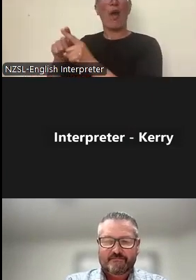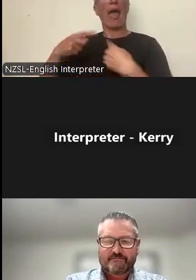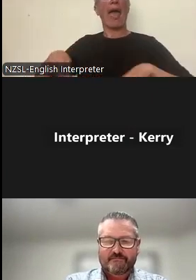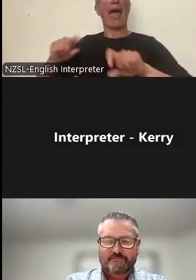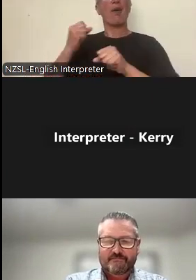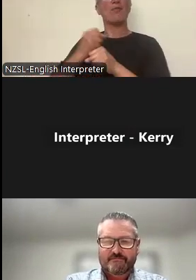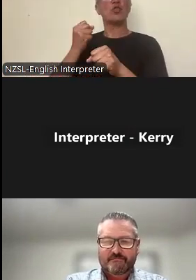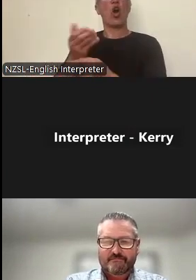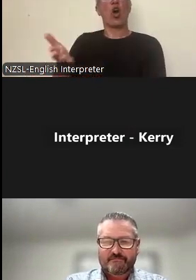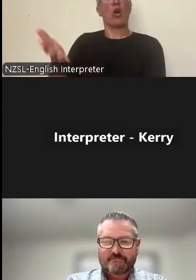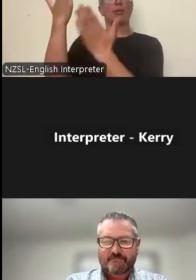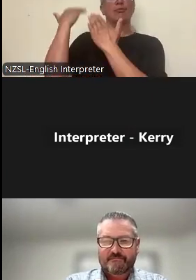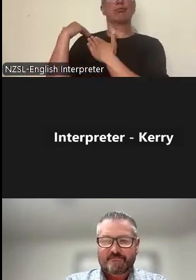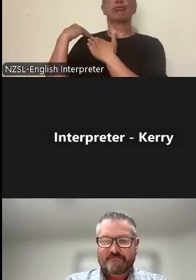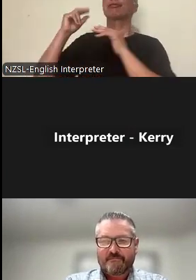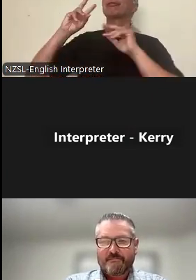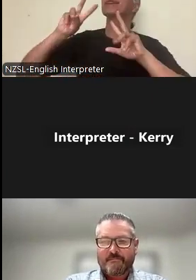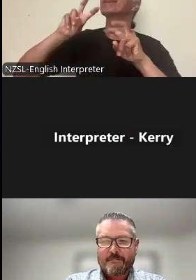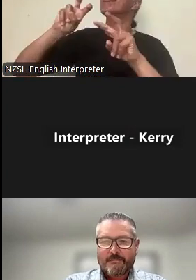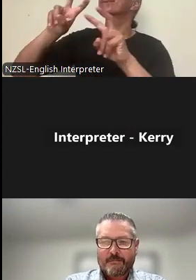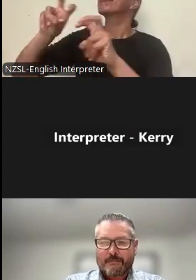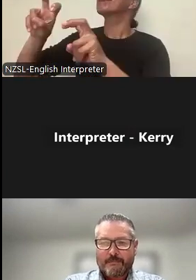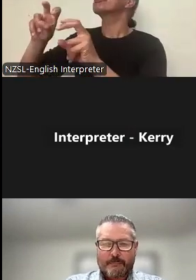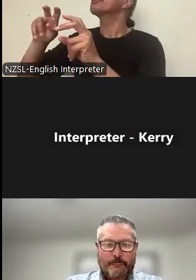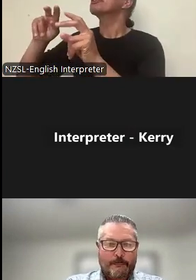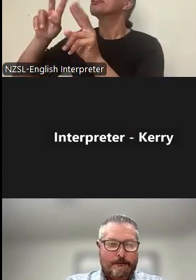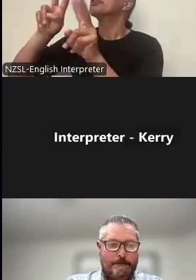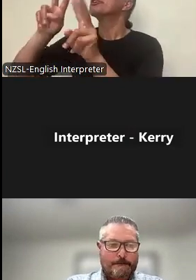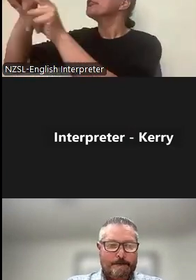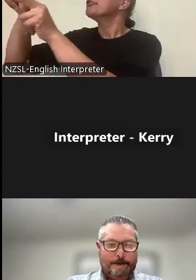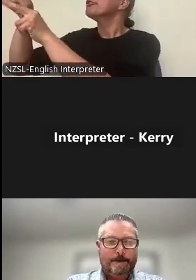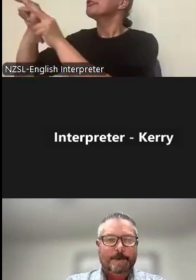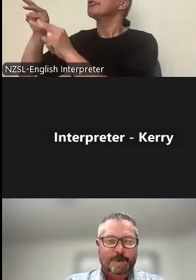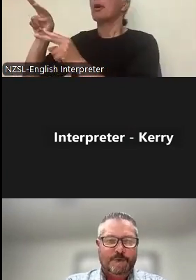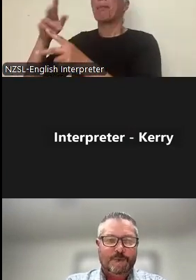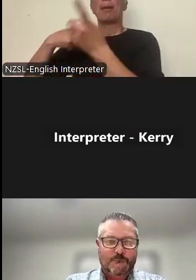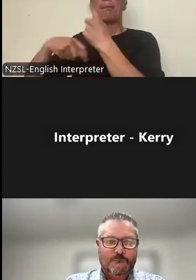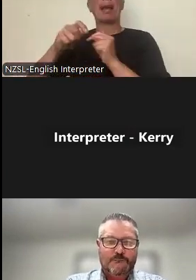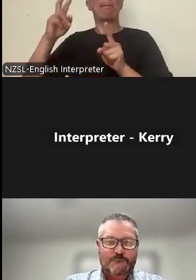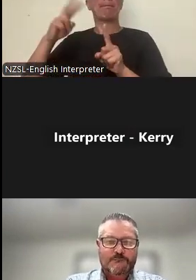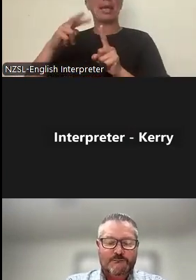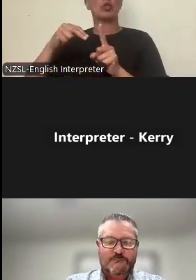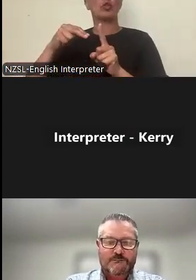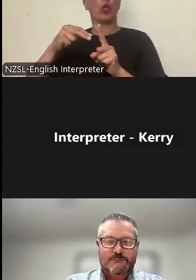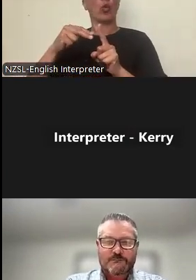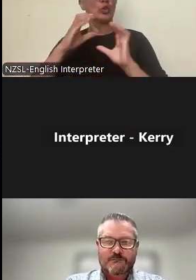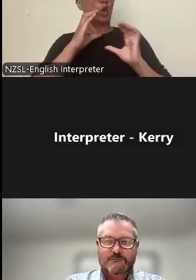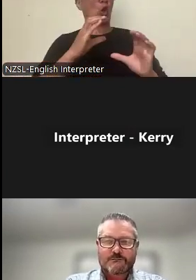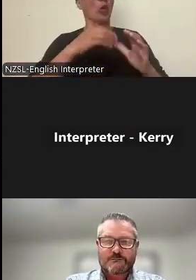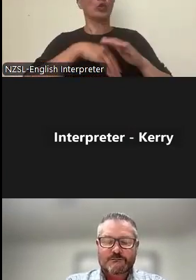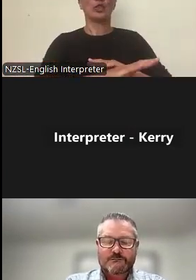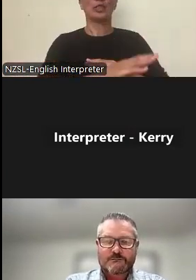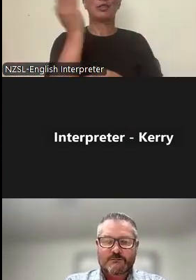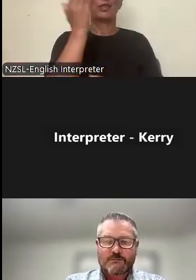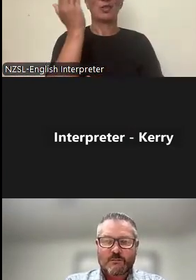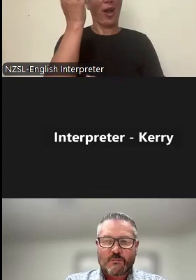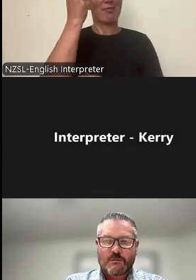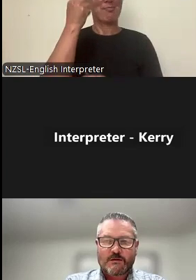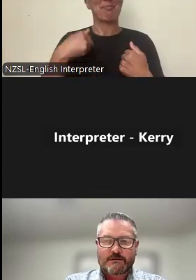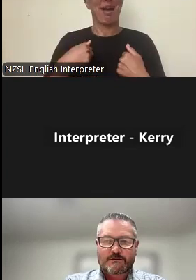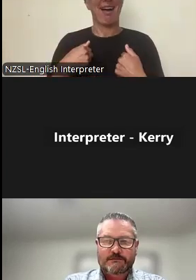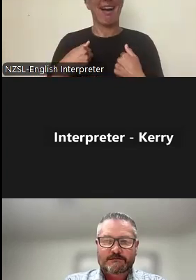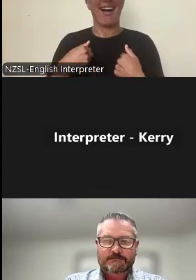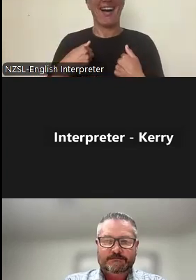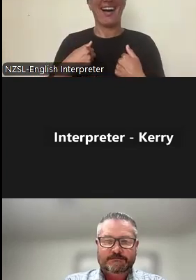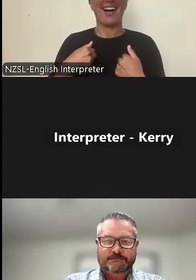and explore technology, invite and then work as mentors and coaches within schools. I remember us having